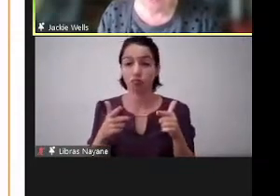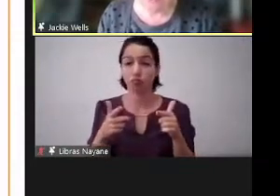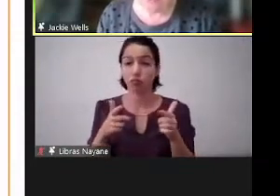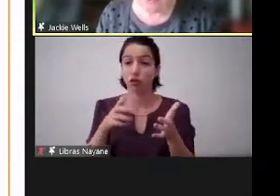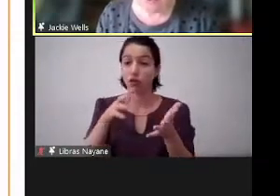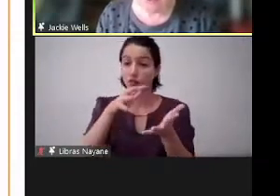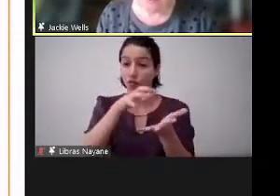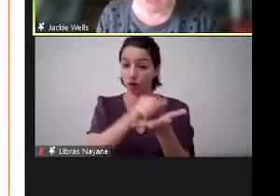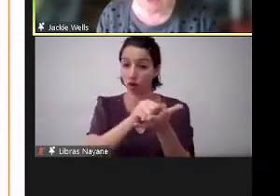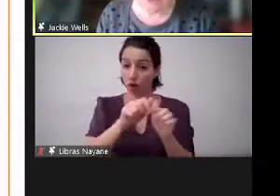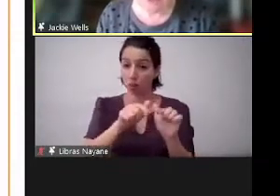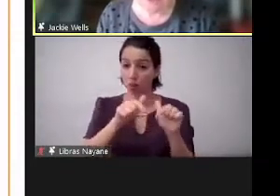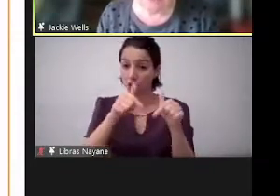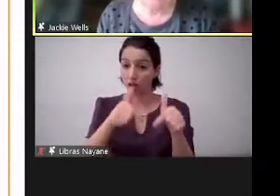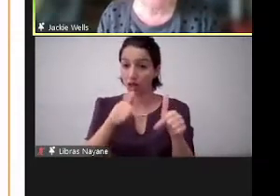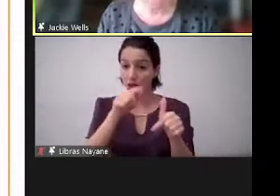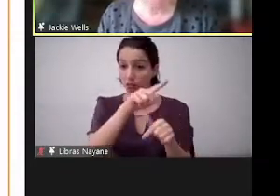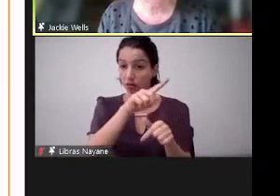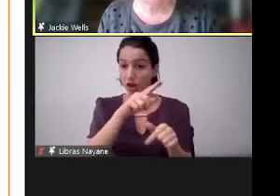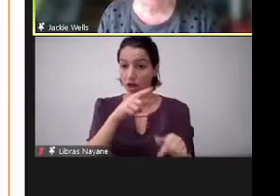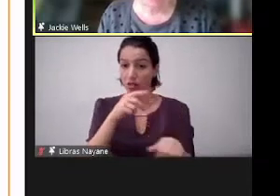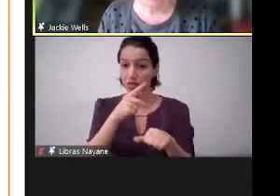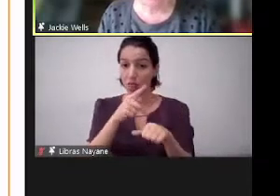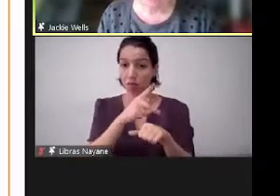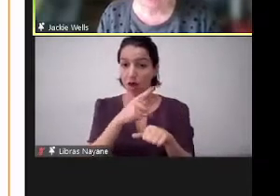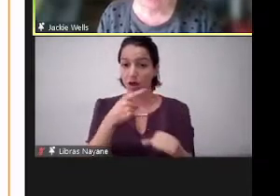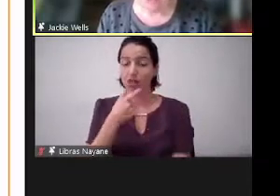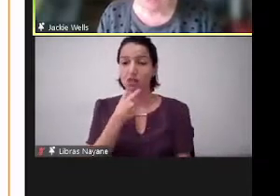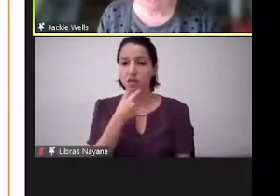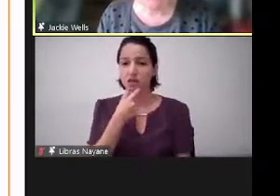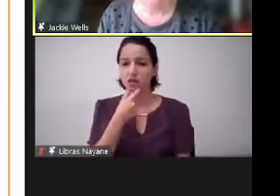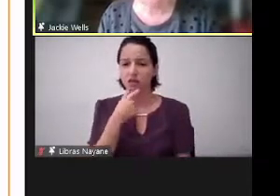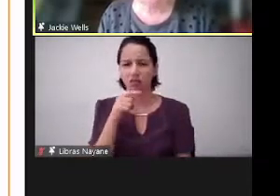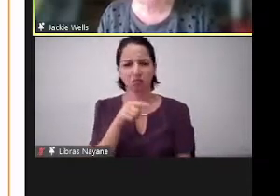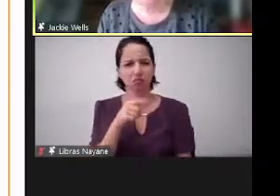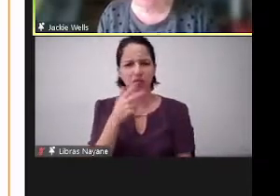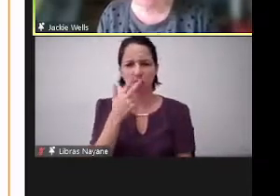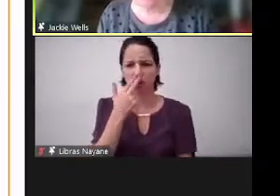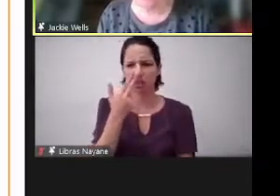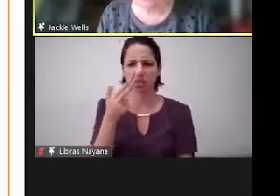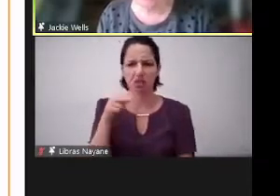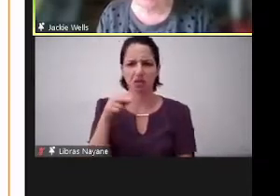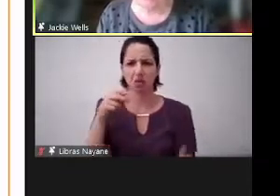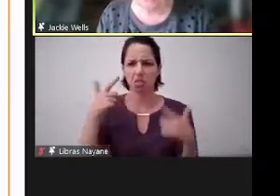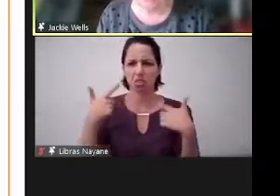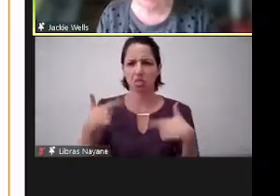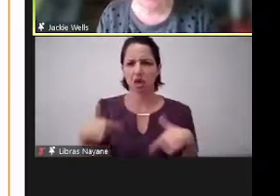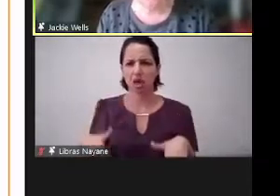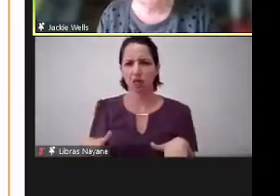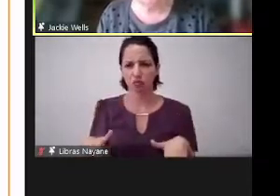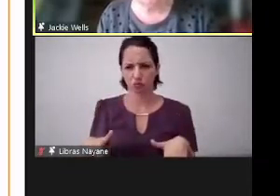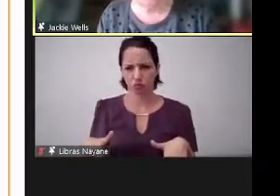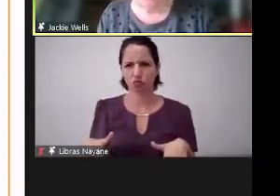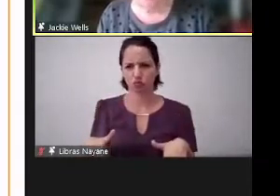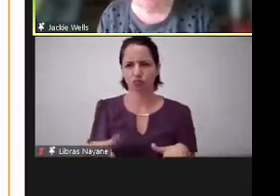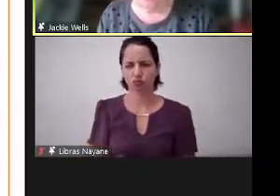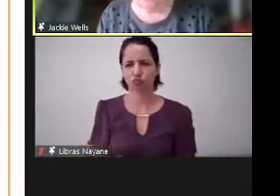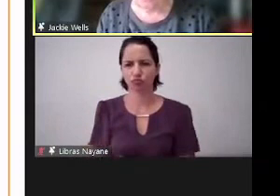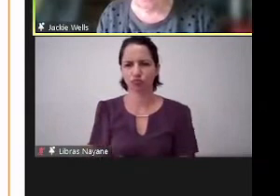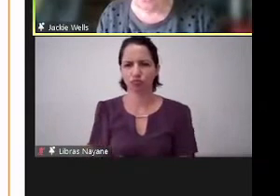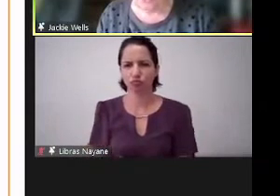worker, and an attempt has been made to make it neutral across different types of schemes, although there